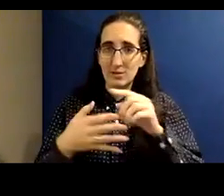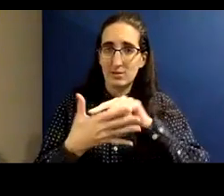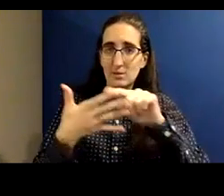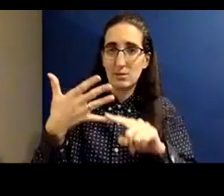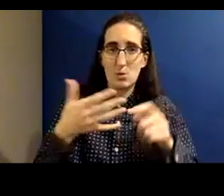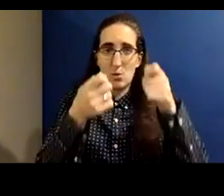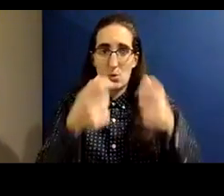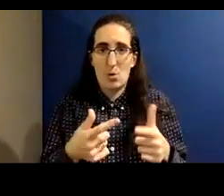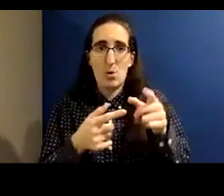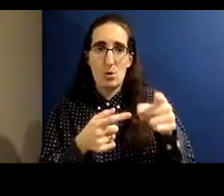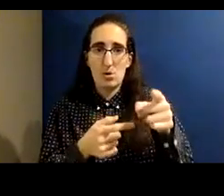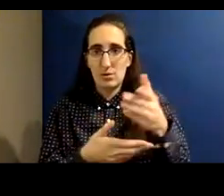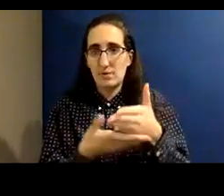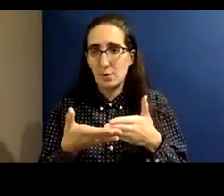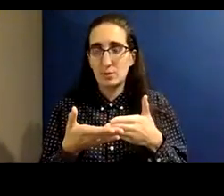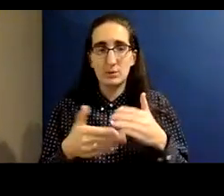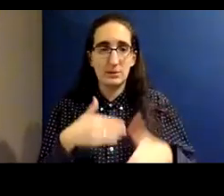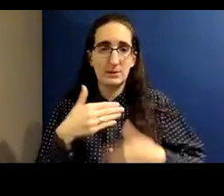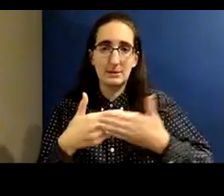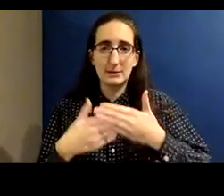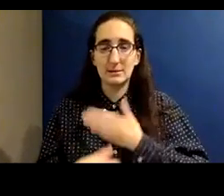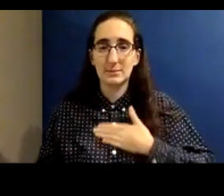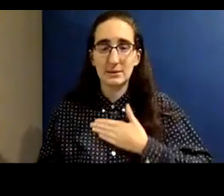these pieces. Next slide, please.